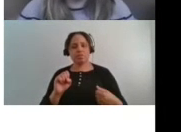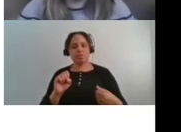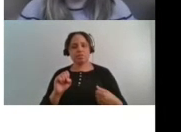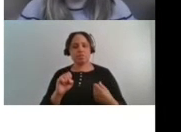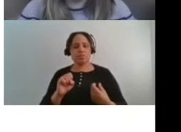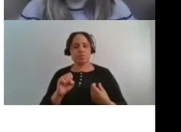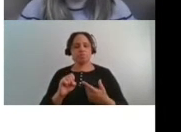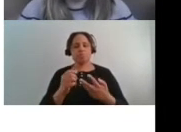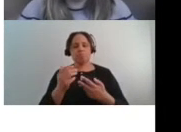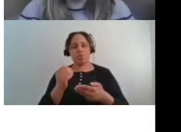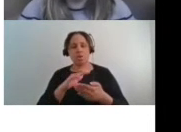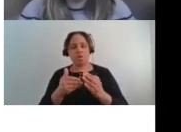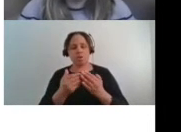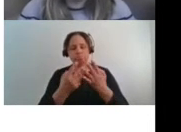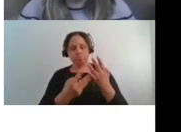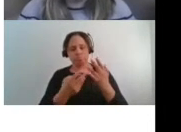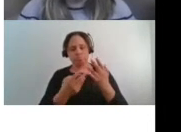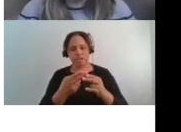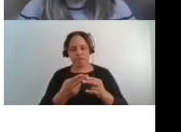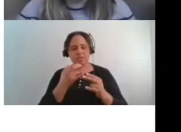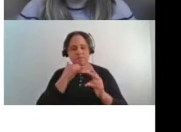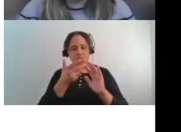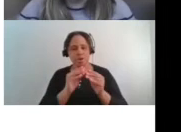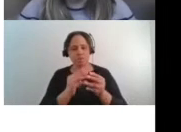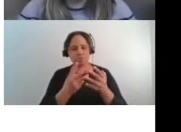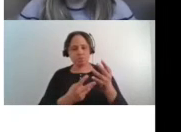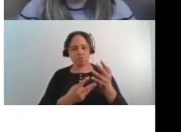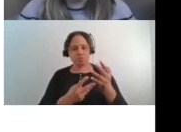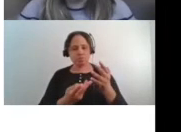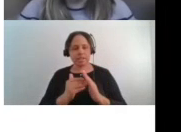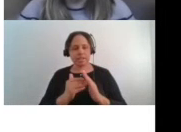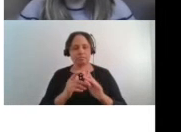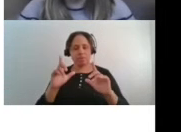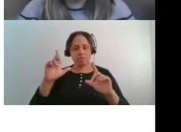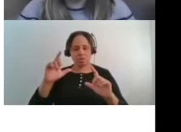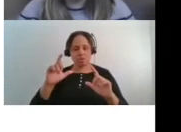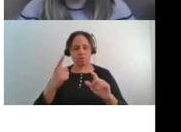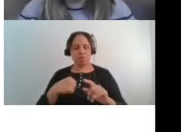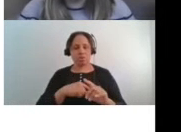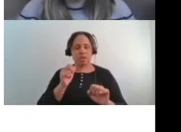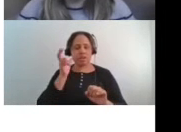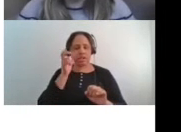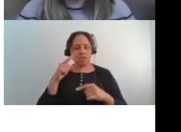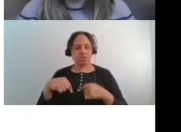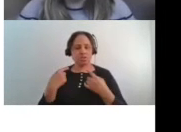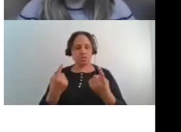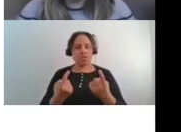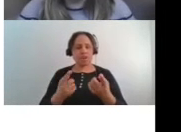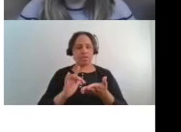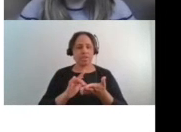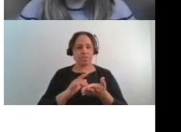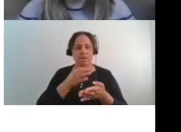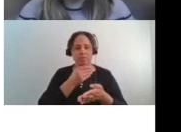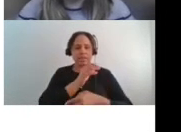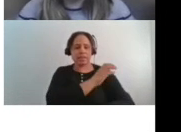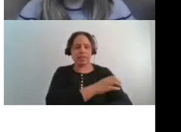Again, take a quick screenshot if you can. We've been able to hear so far from a lot of the medical experts and the clinical experts